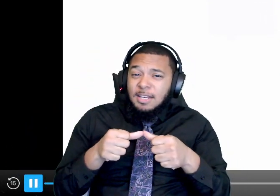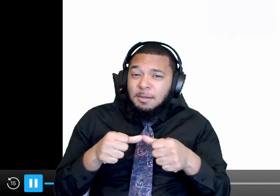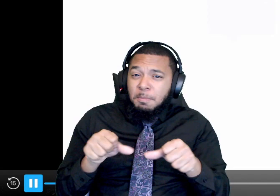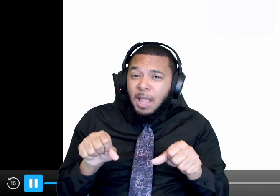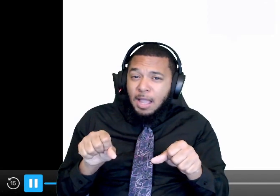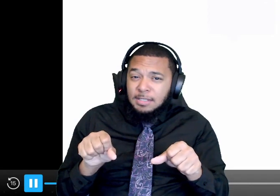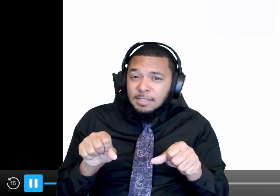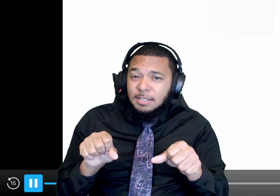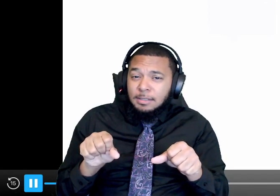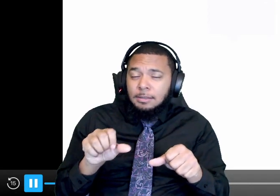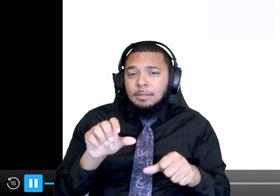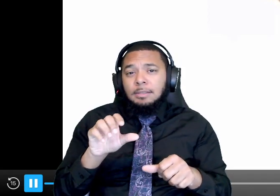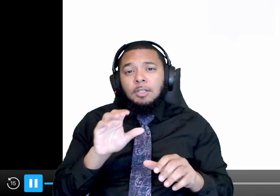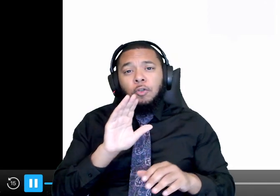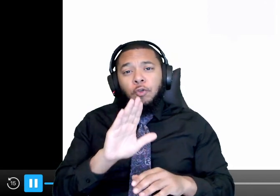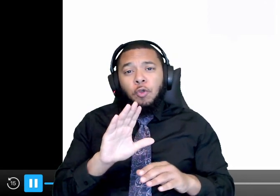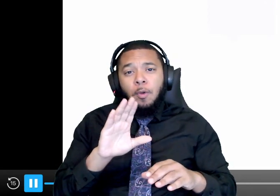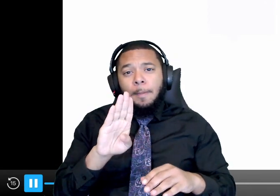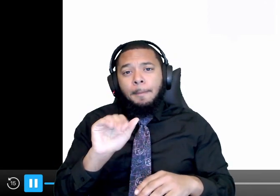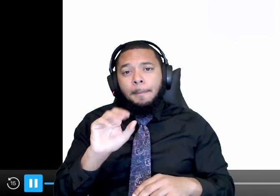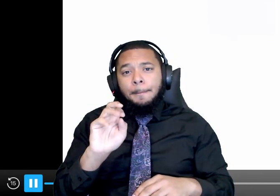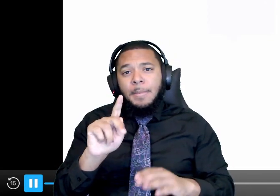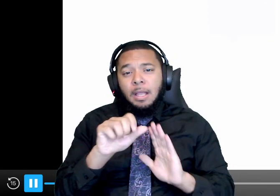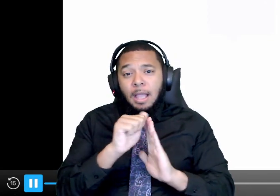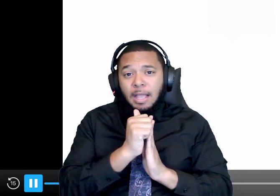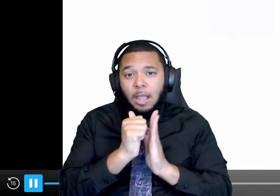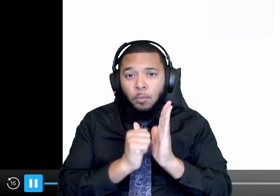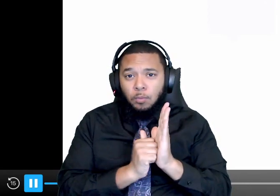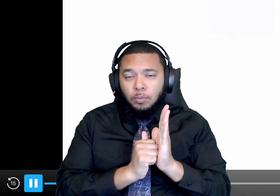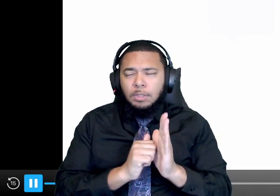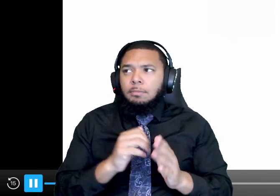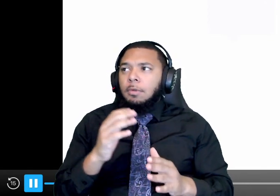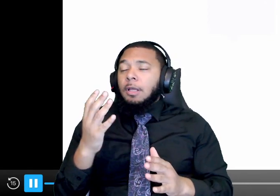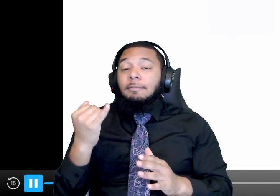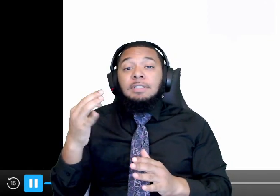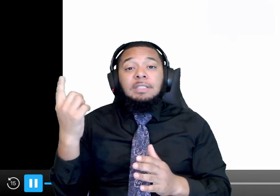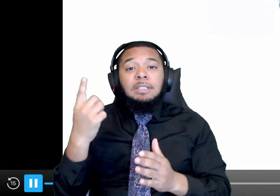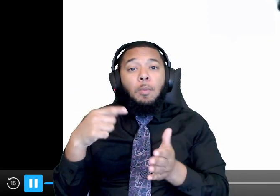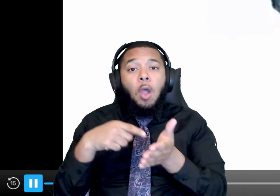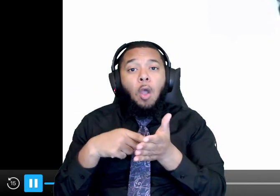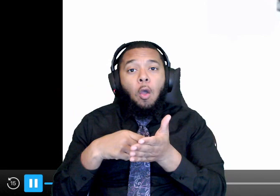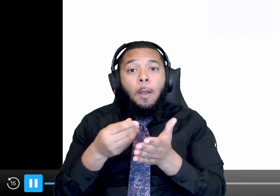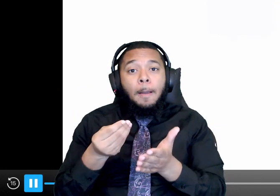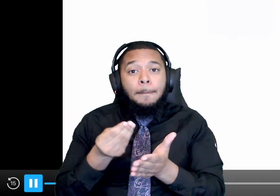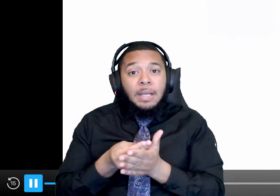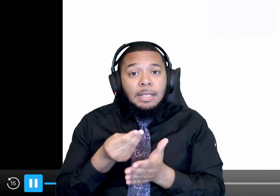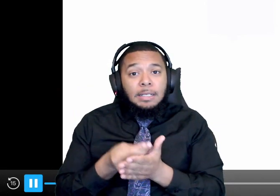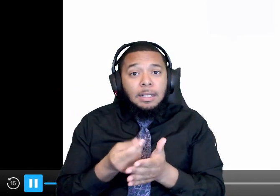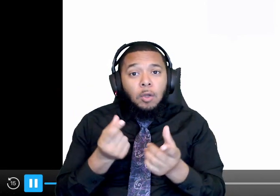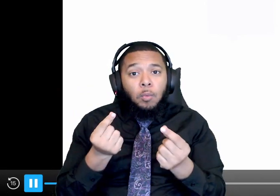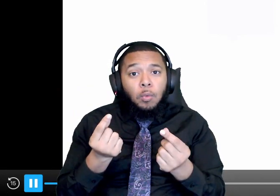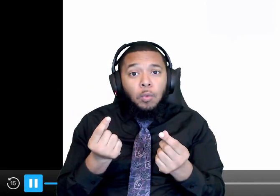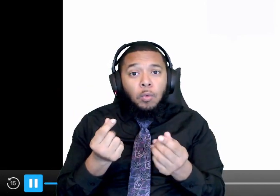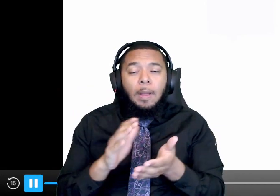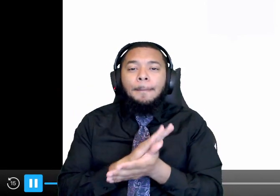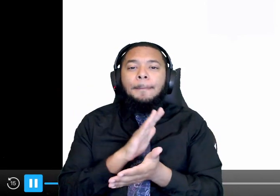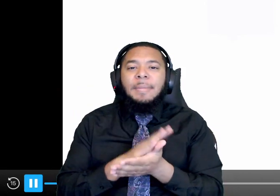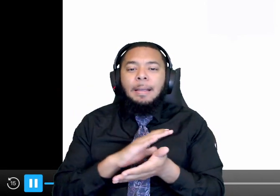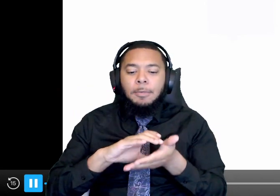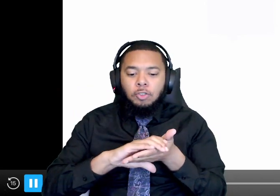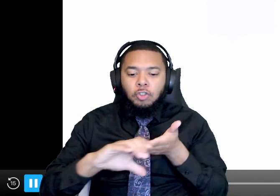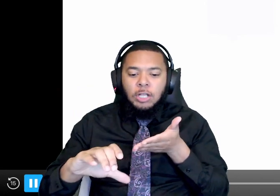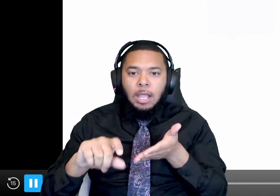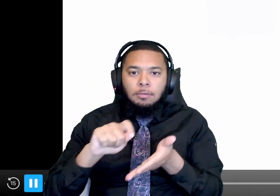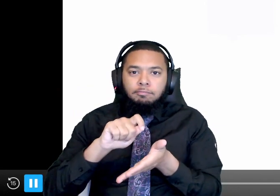into your bank account, right? If somebody owed you money, they would write you a paper check.